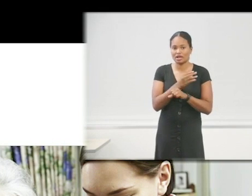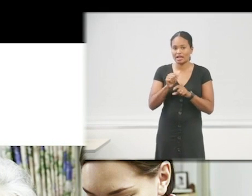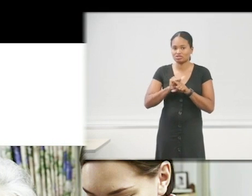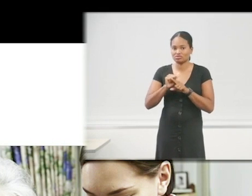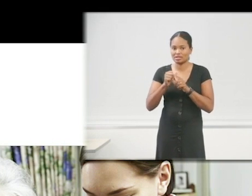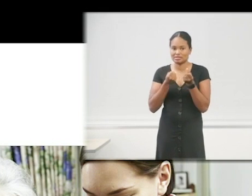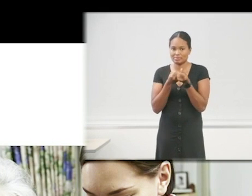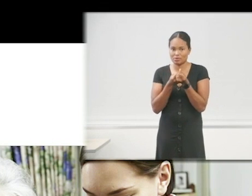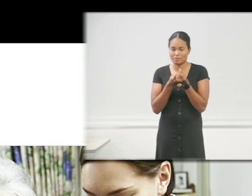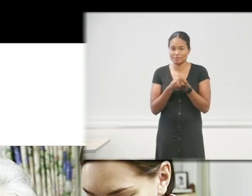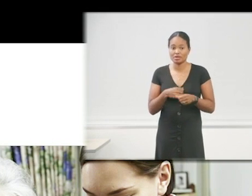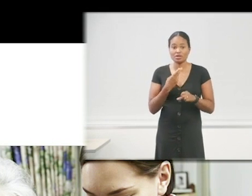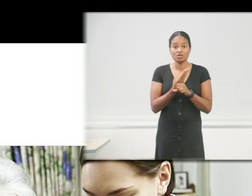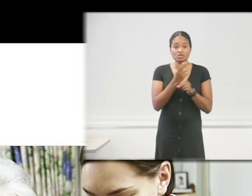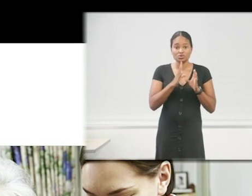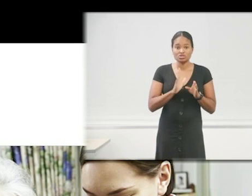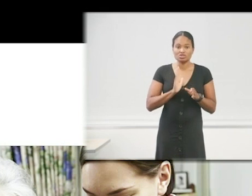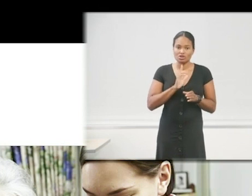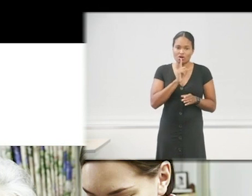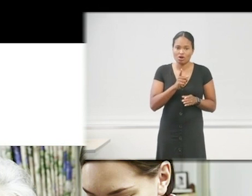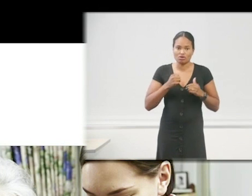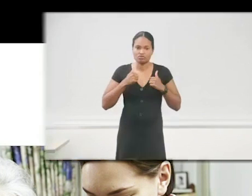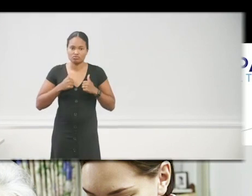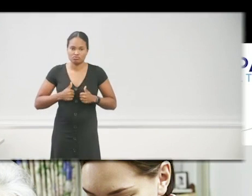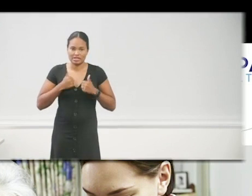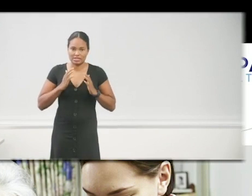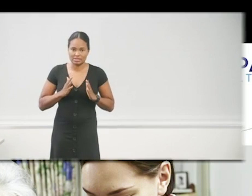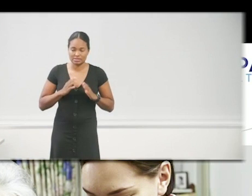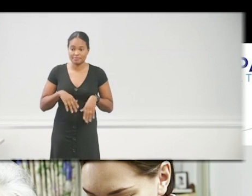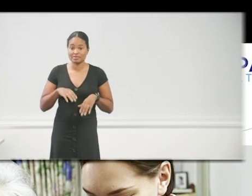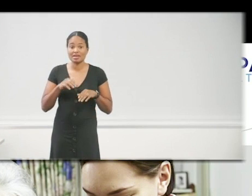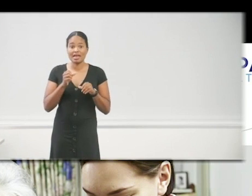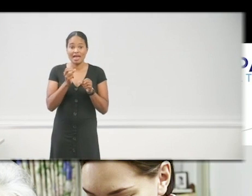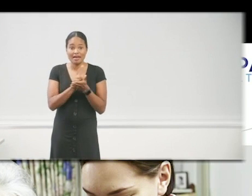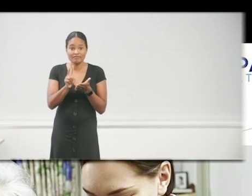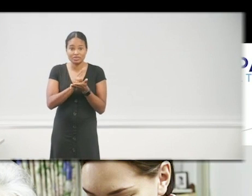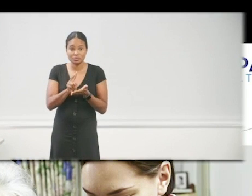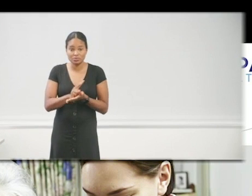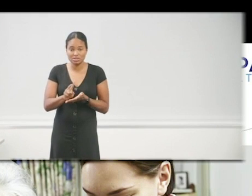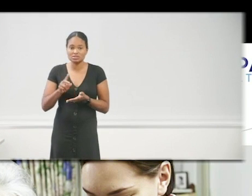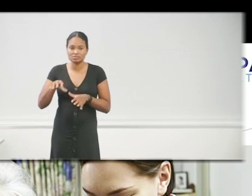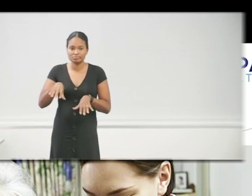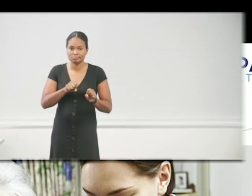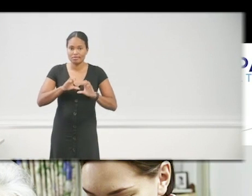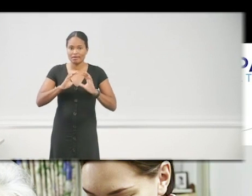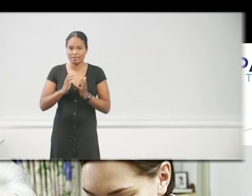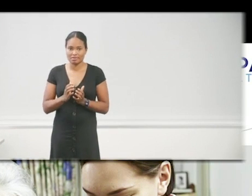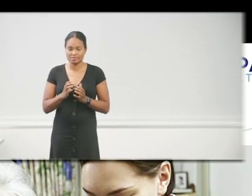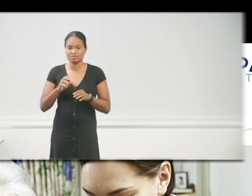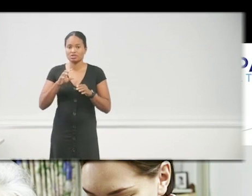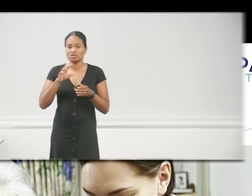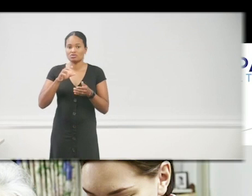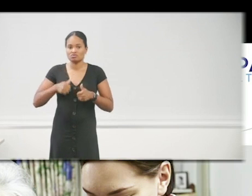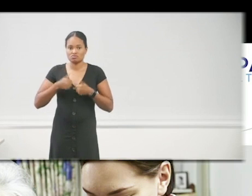-user is our residents. We have classes every two weeks, so our residents can learn how to protect themselves from